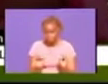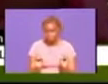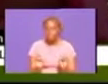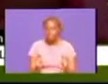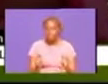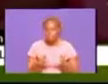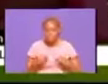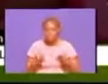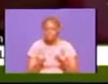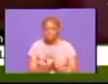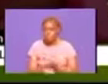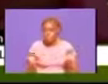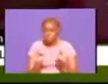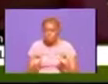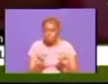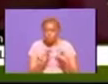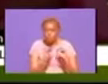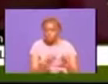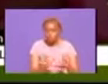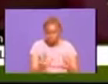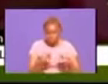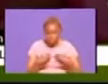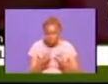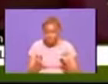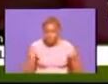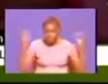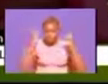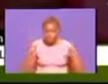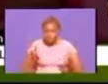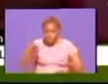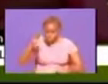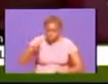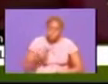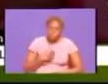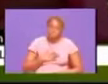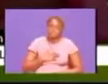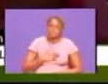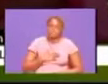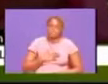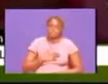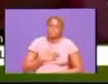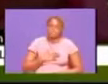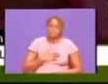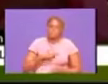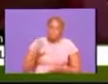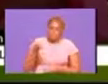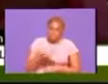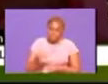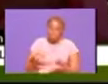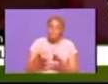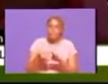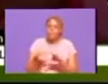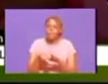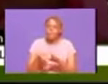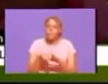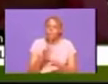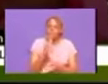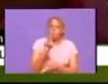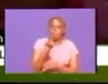down, you know, to victimization. They decided and they erected me as their member of Parliament with UDA ticket.